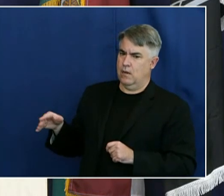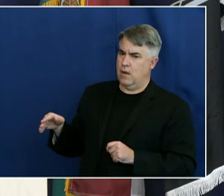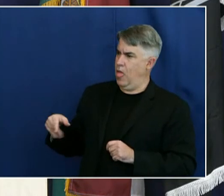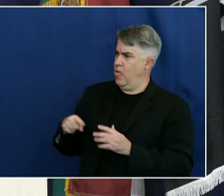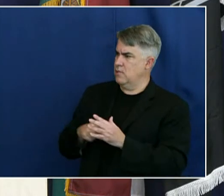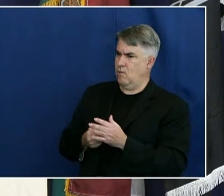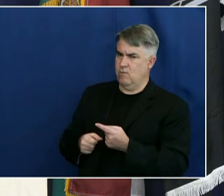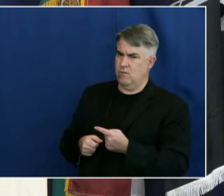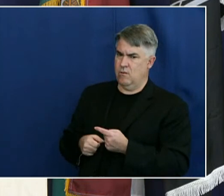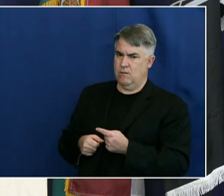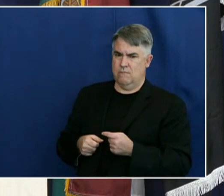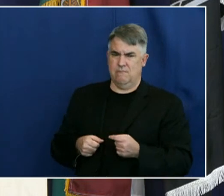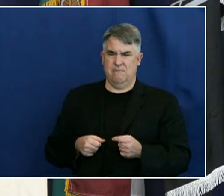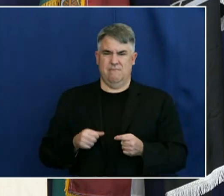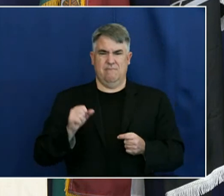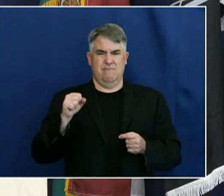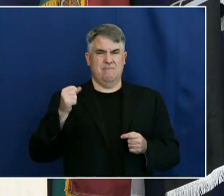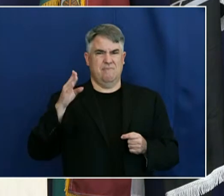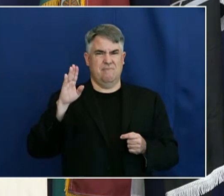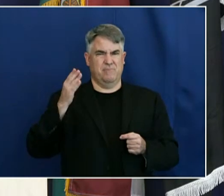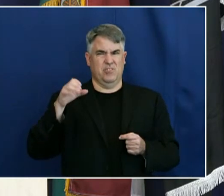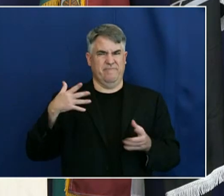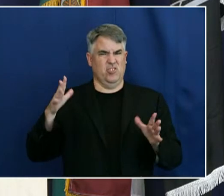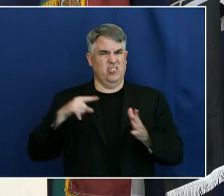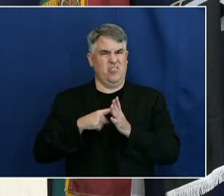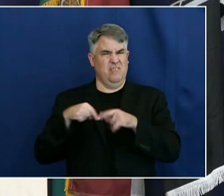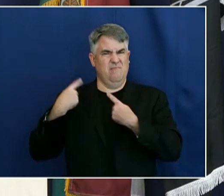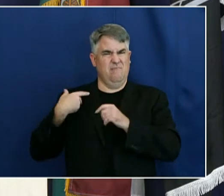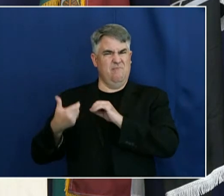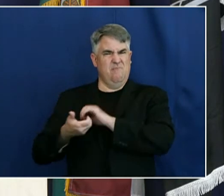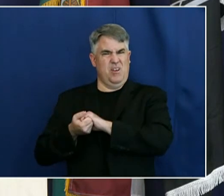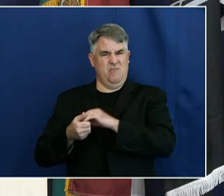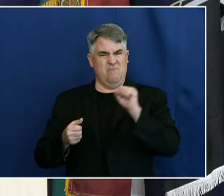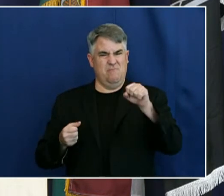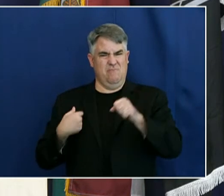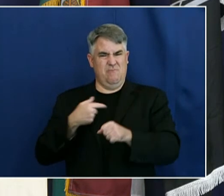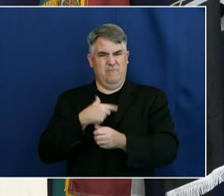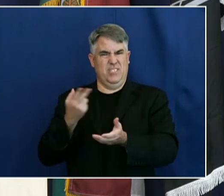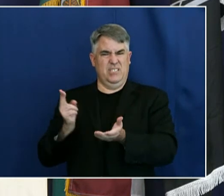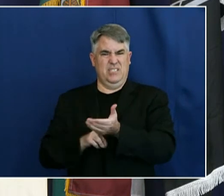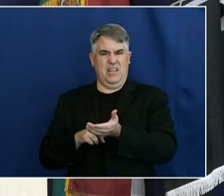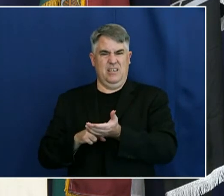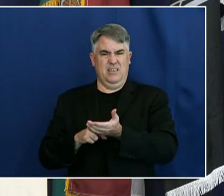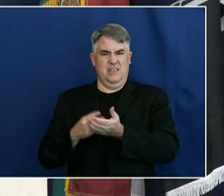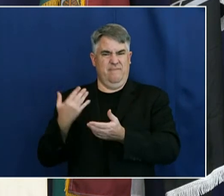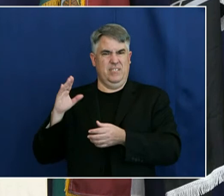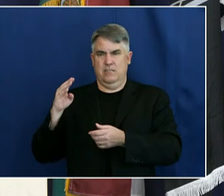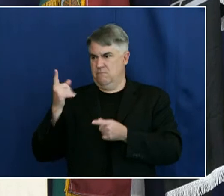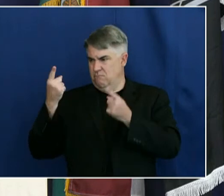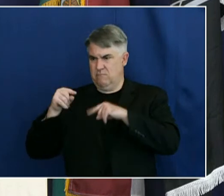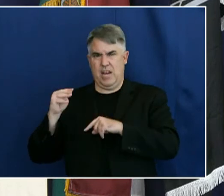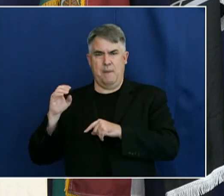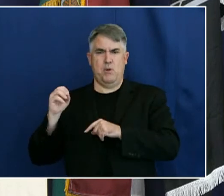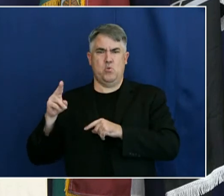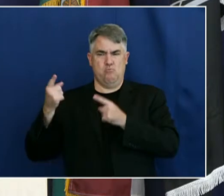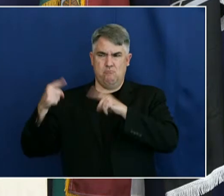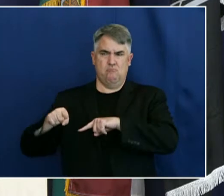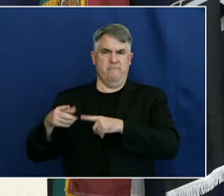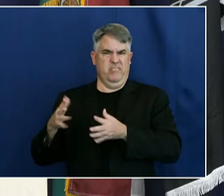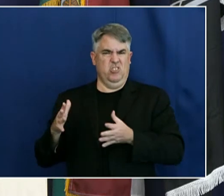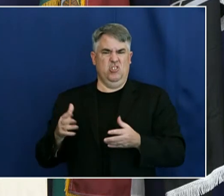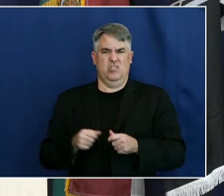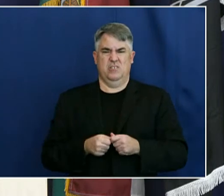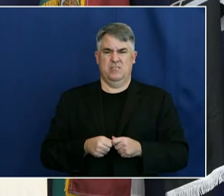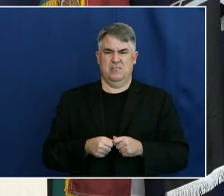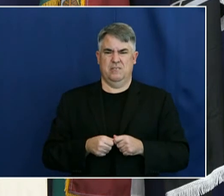No, the engagement has started. We are working with them. We signed Okay. an MOU with the state. We just haven't seen any noticeable change